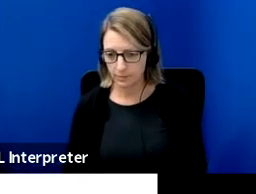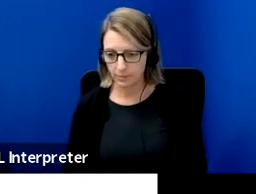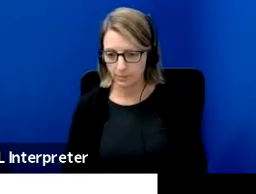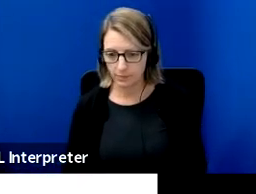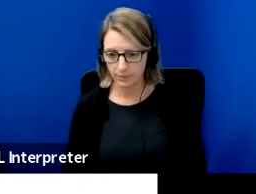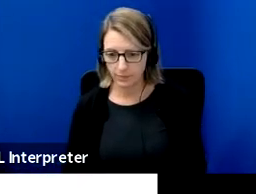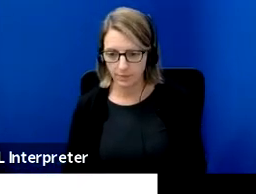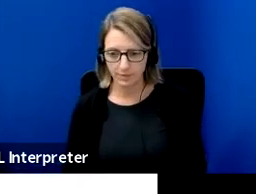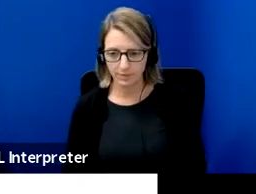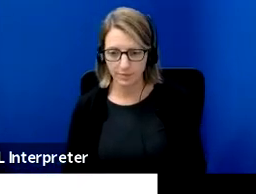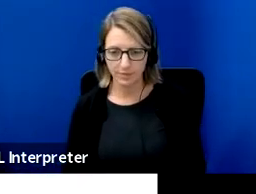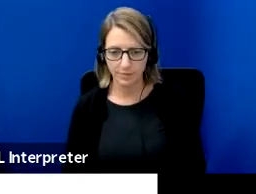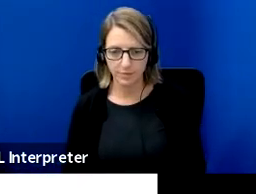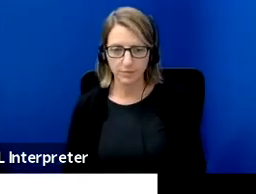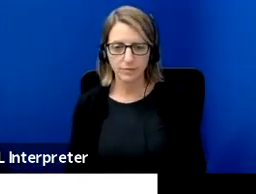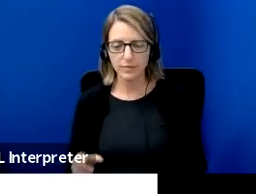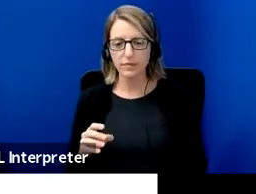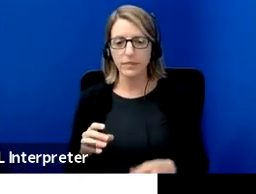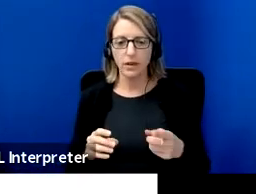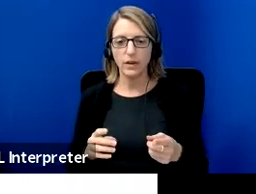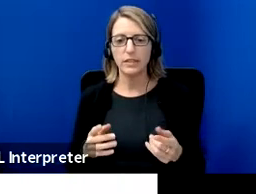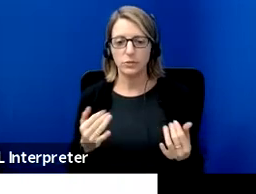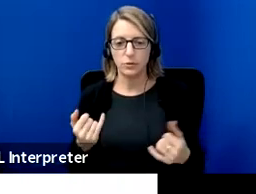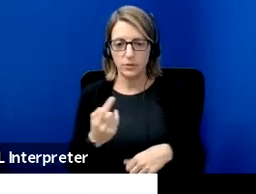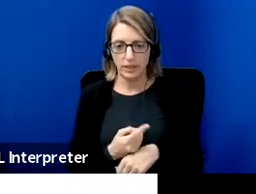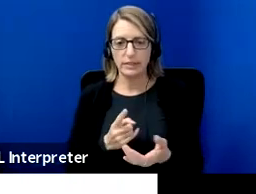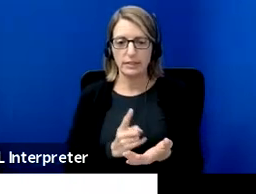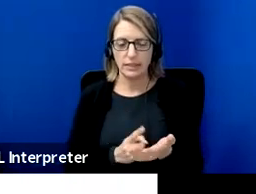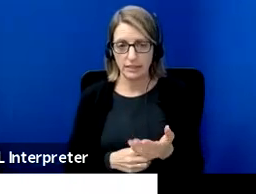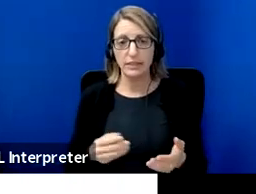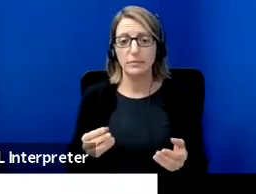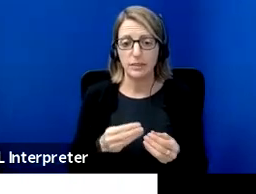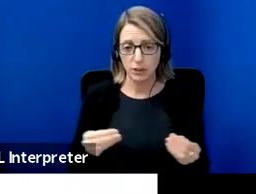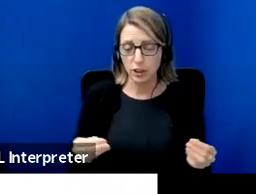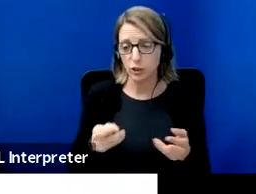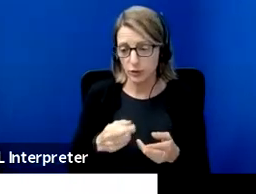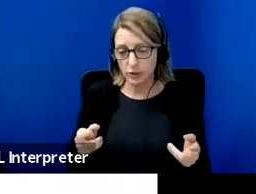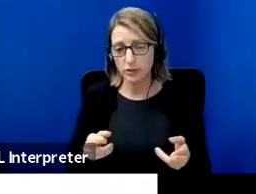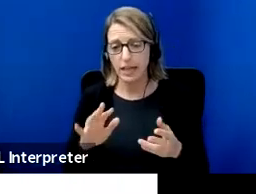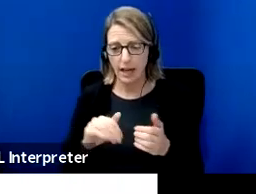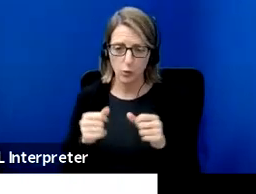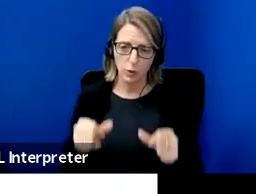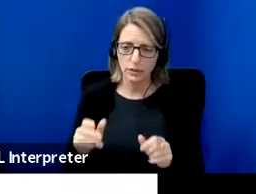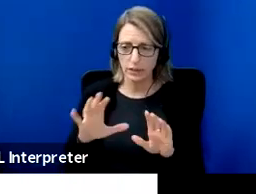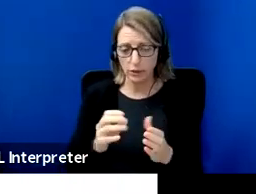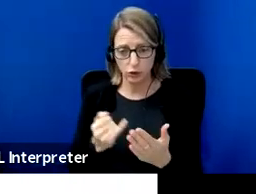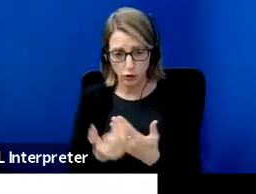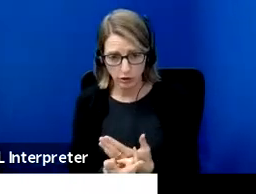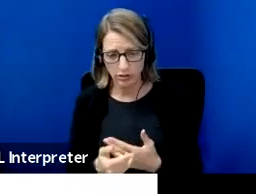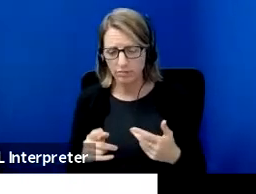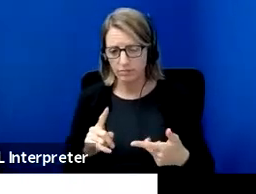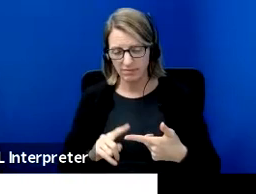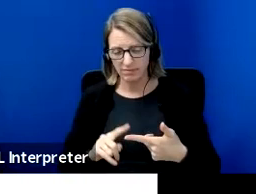Today, we covered how to add materials and resources by posting in a class journal. We have not talked about discussions, but we will